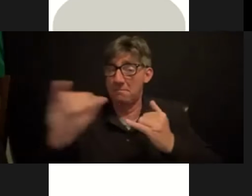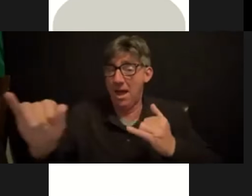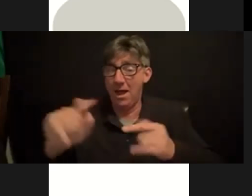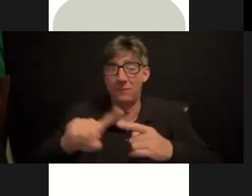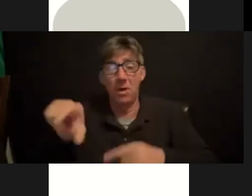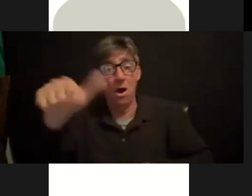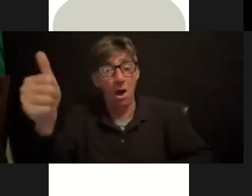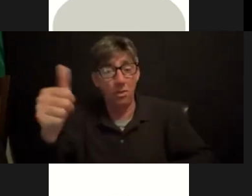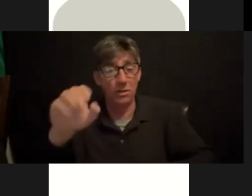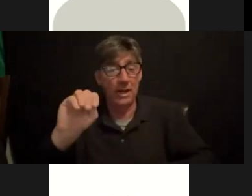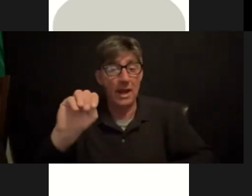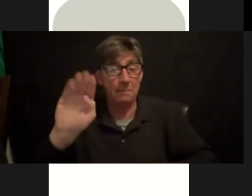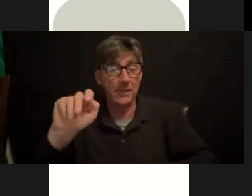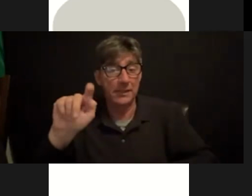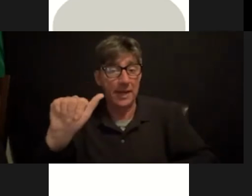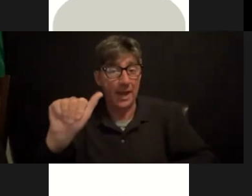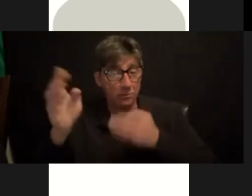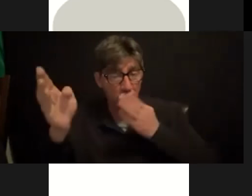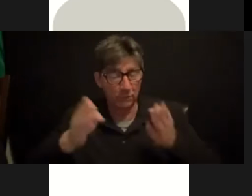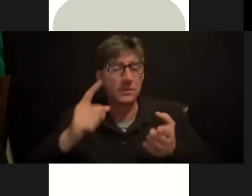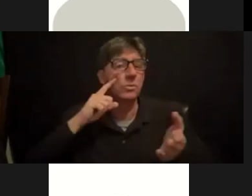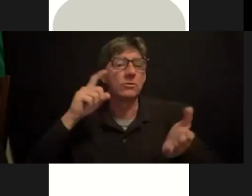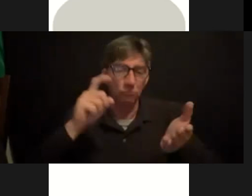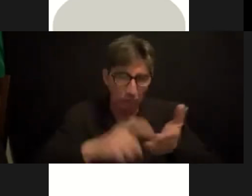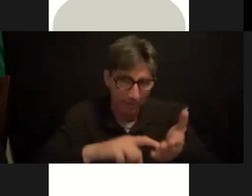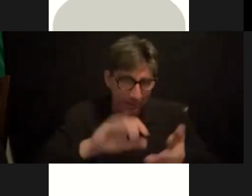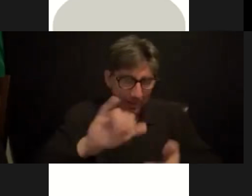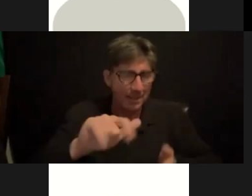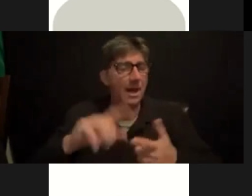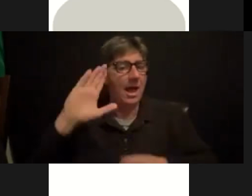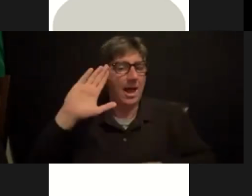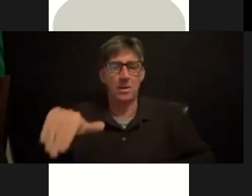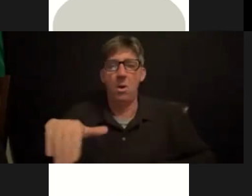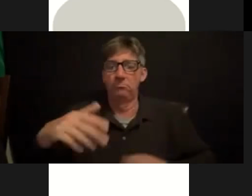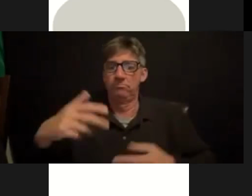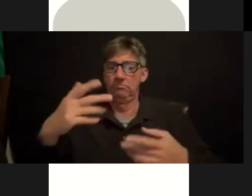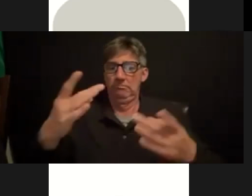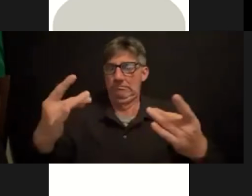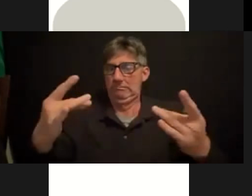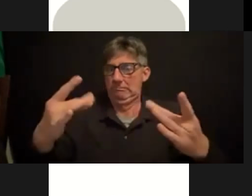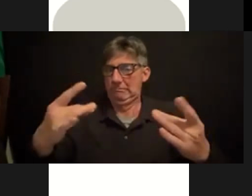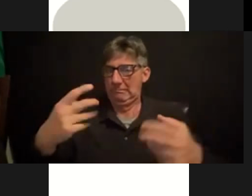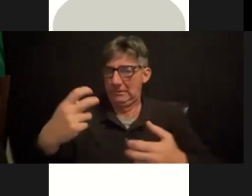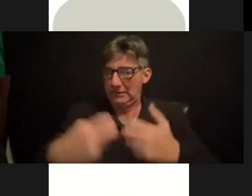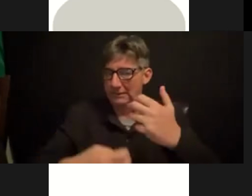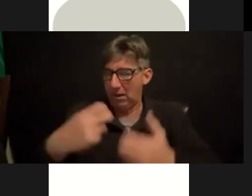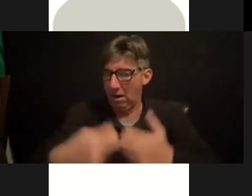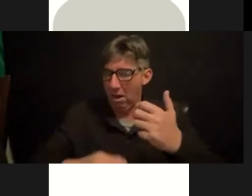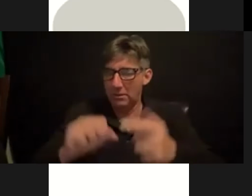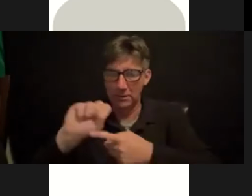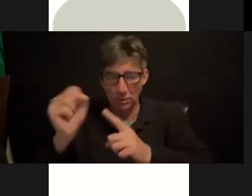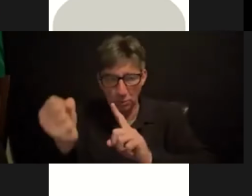We recognize that, and it is a challenging situation for those individuals, and we recognize there are few